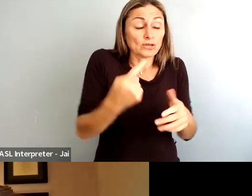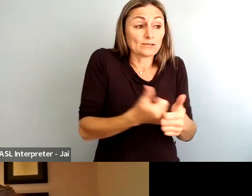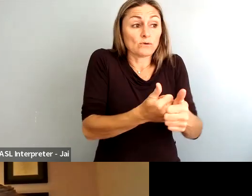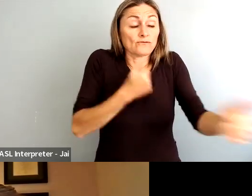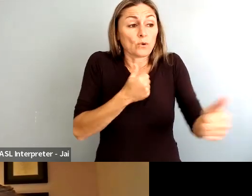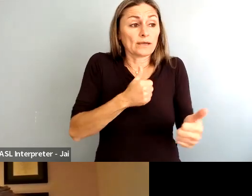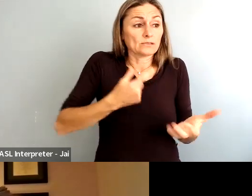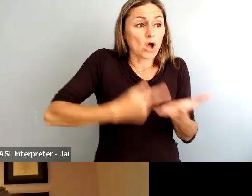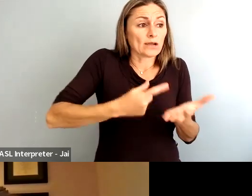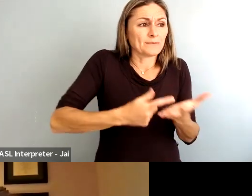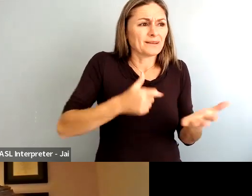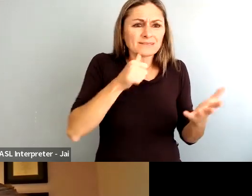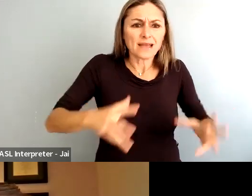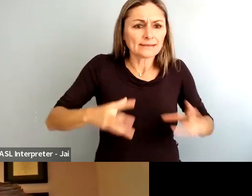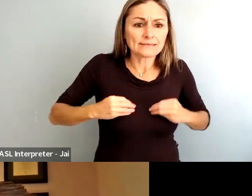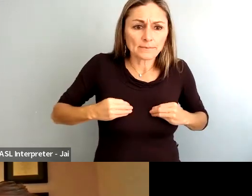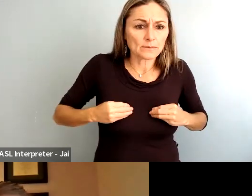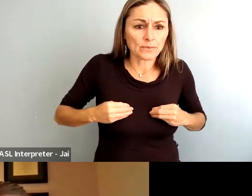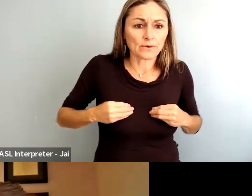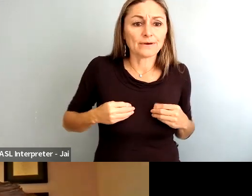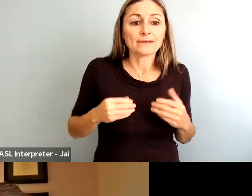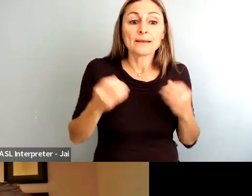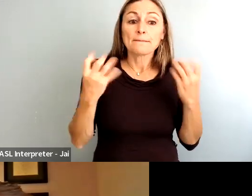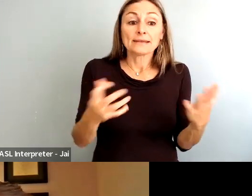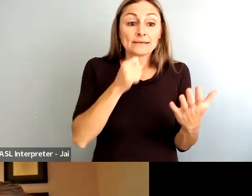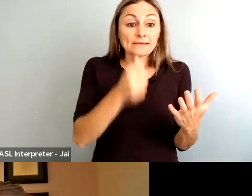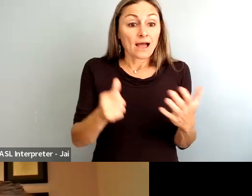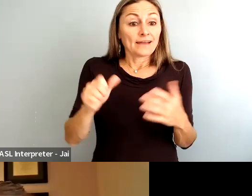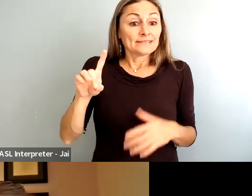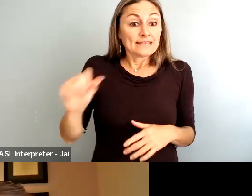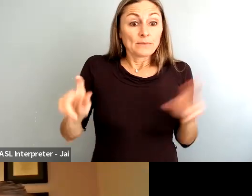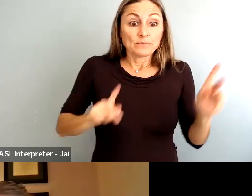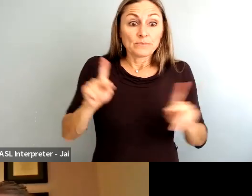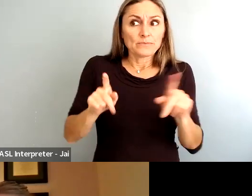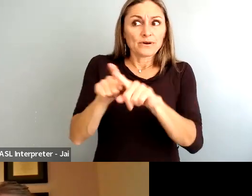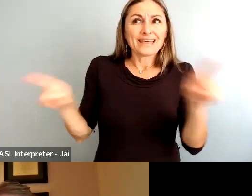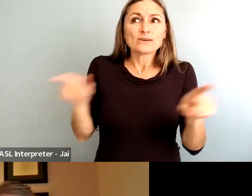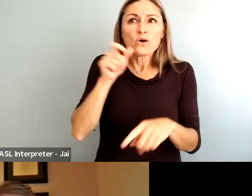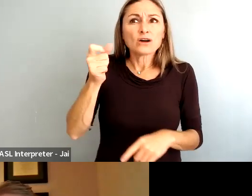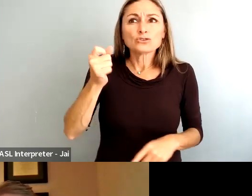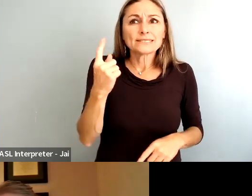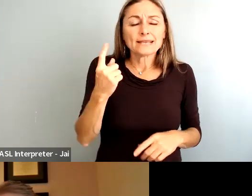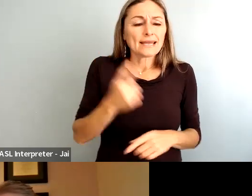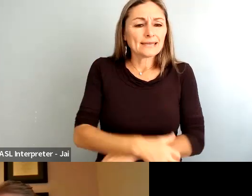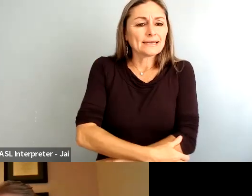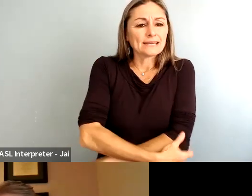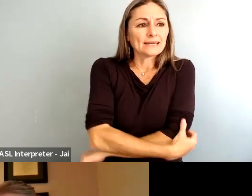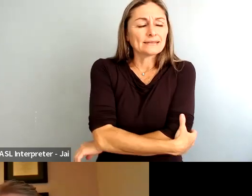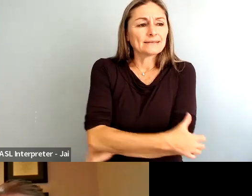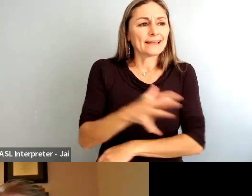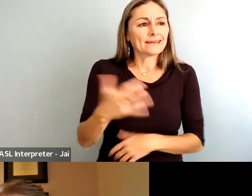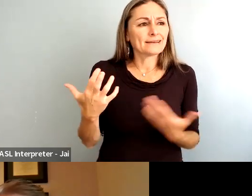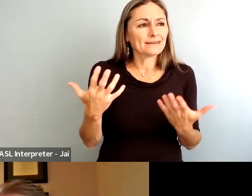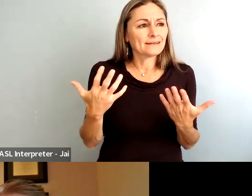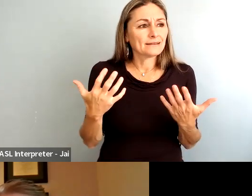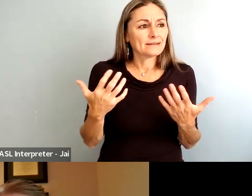unacceptable. And that's where a lot of people, a lot of non-disabled people, they're not understanding where the cause of kind